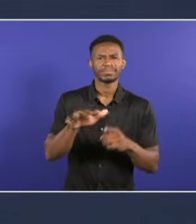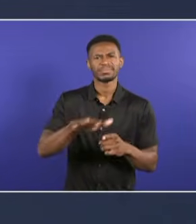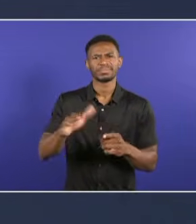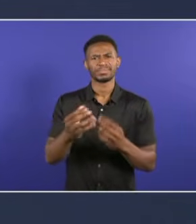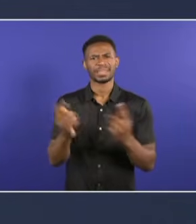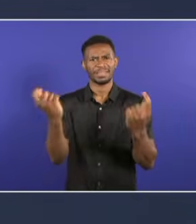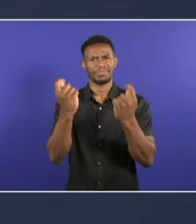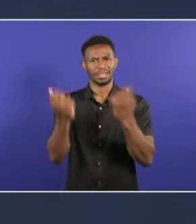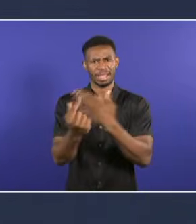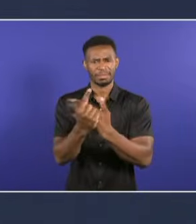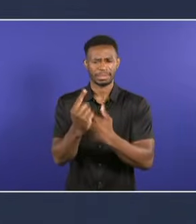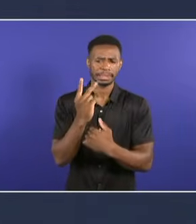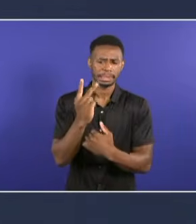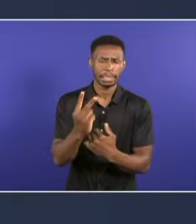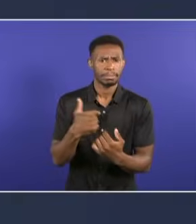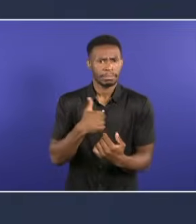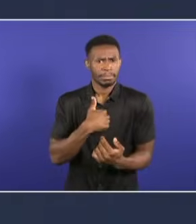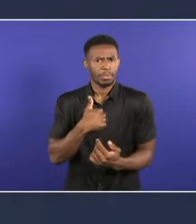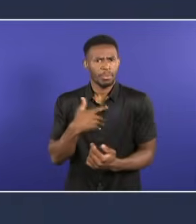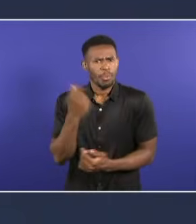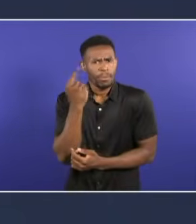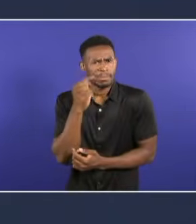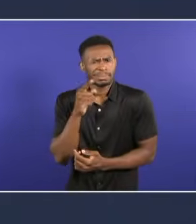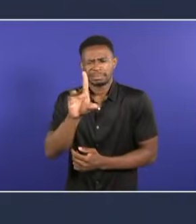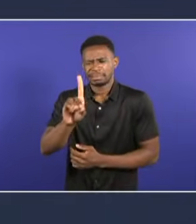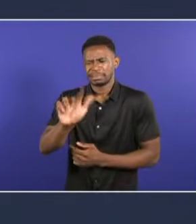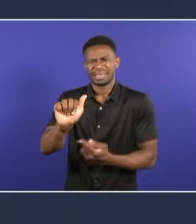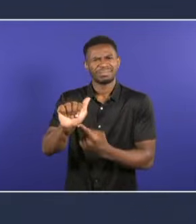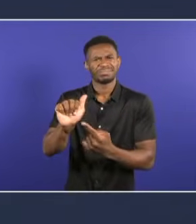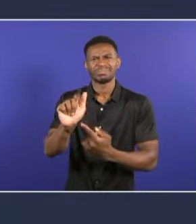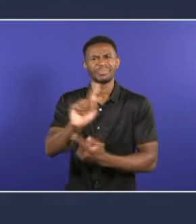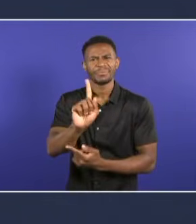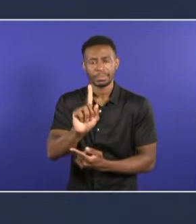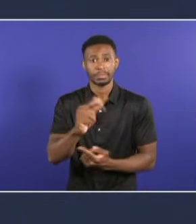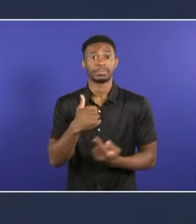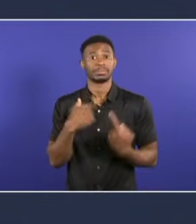There, I remember meeting someone I'd never heard of before,